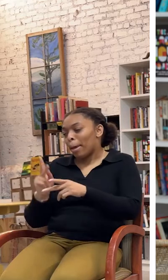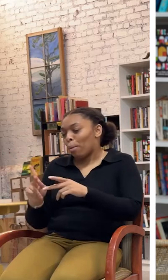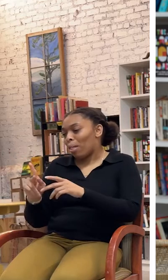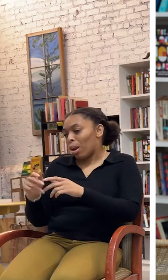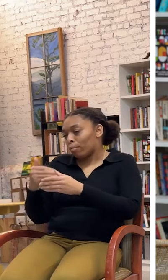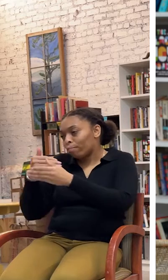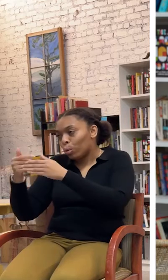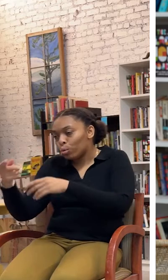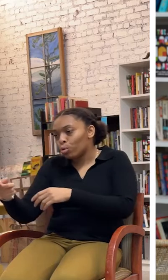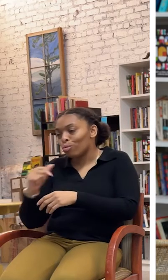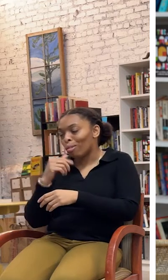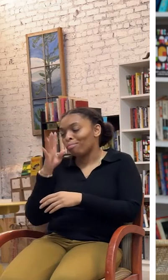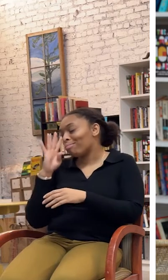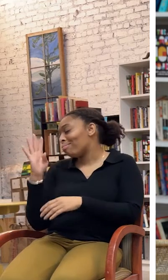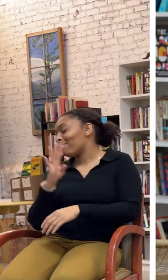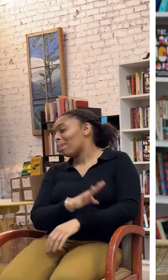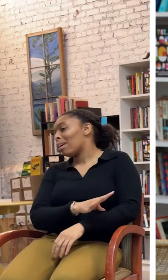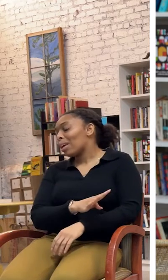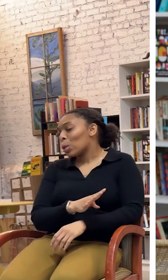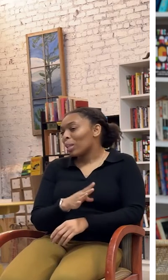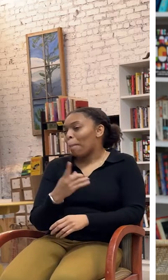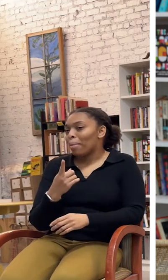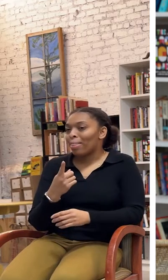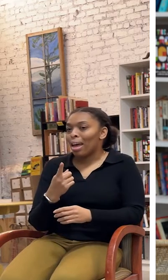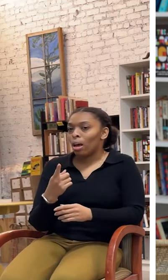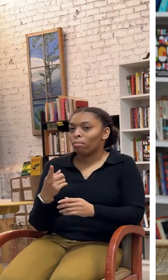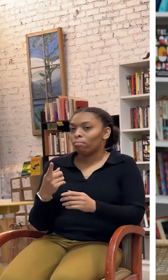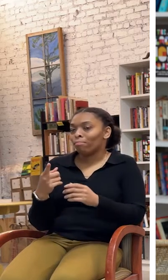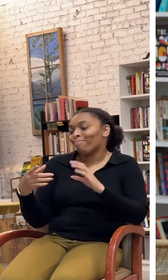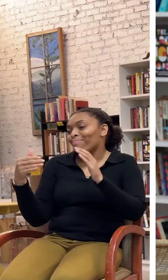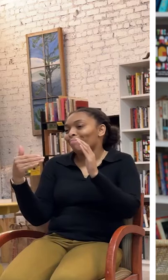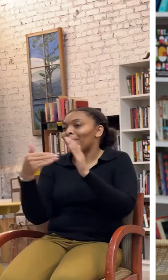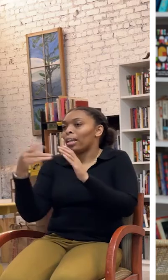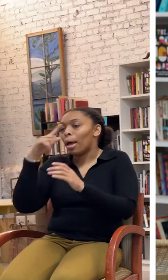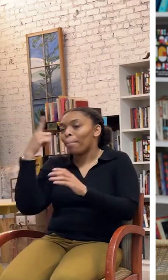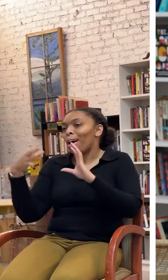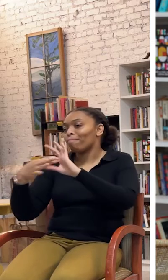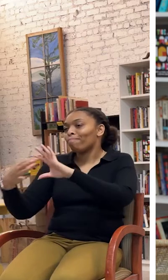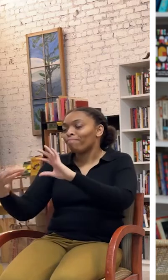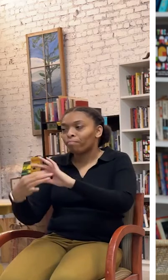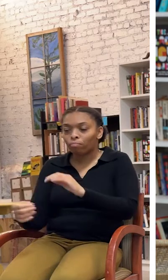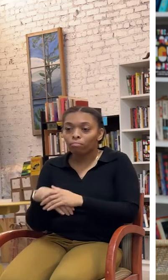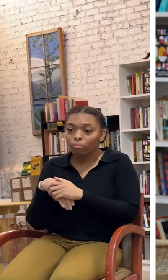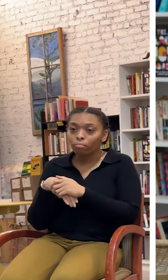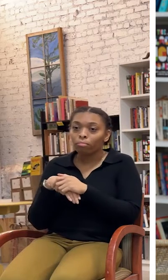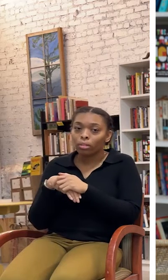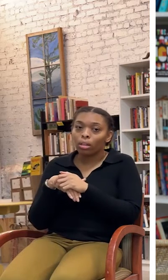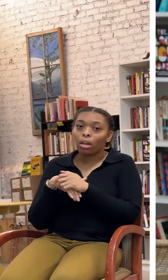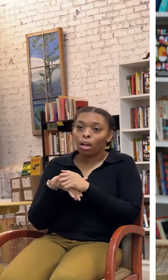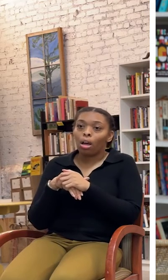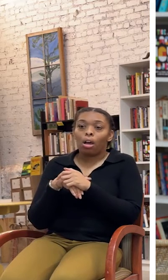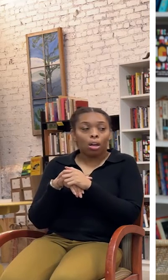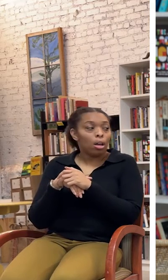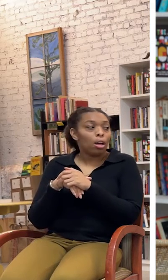not turn your head the next time somebody says something anti-Black or anti-Haitian in your family or in a setting that you're in. And push